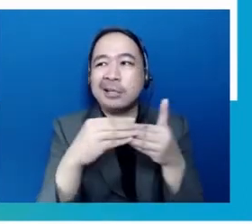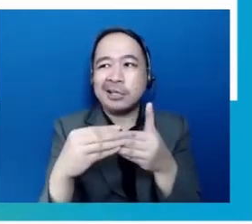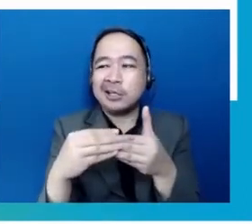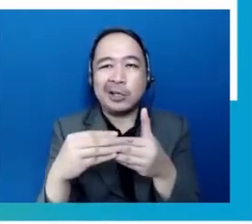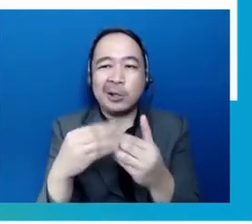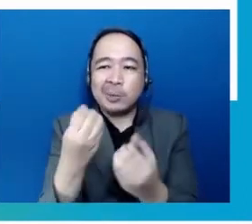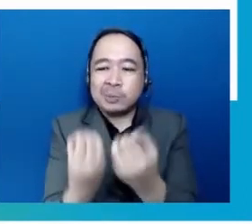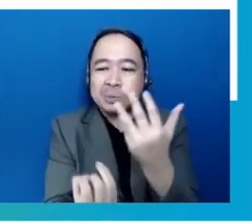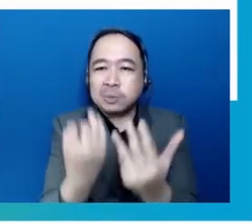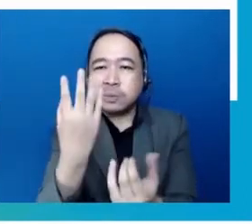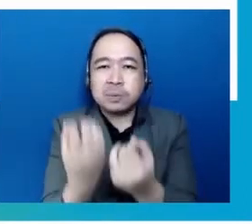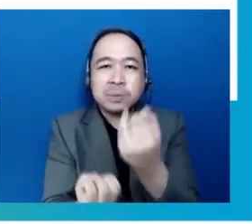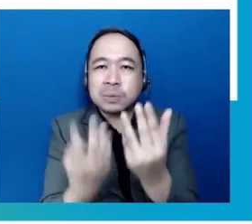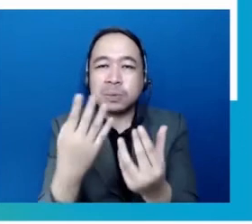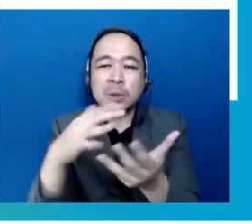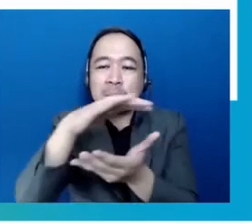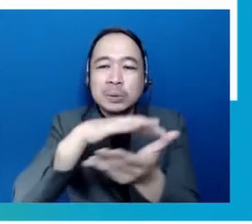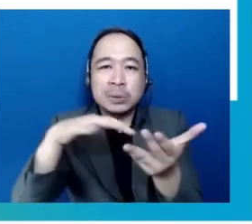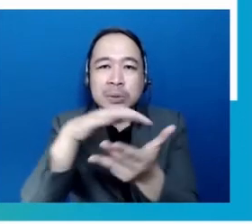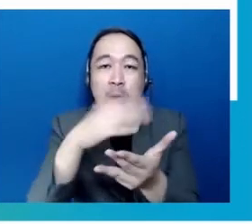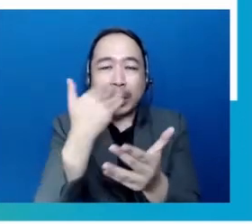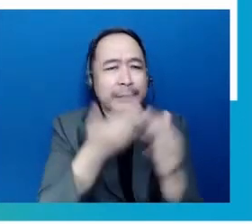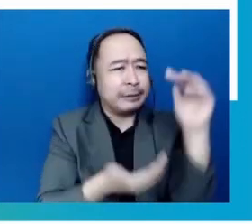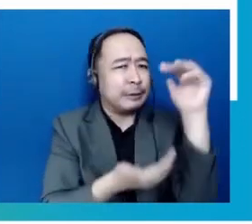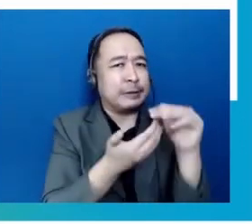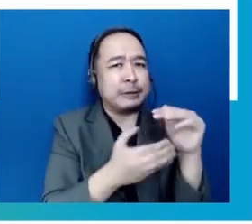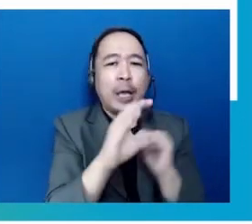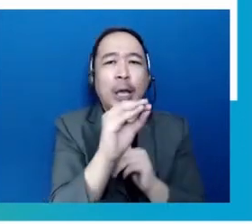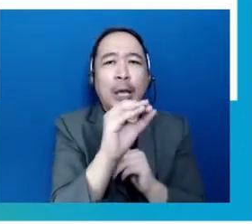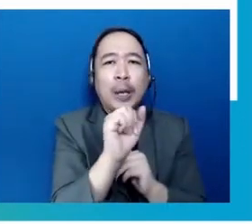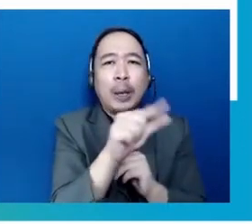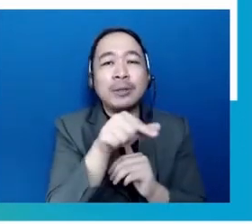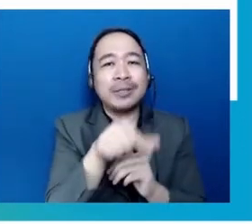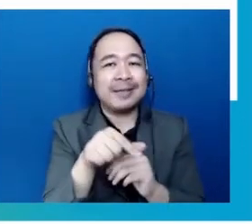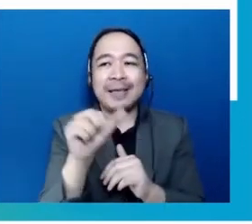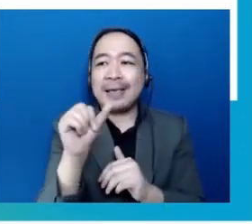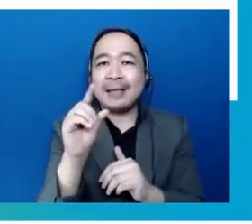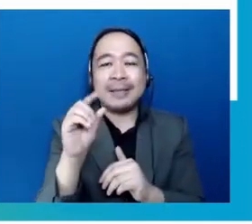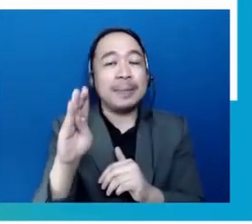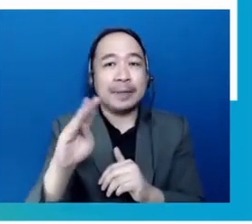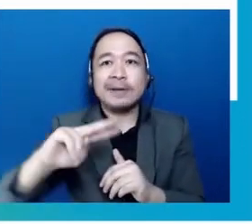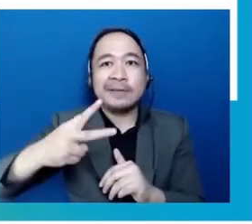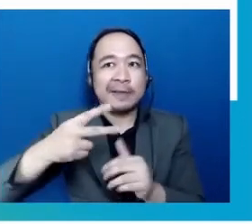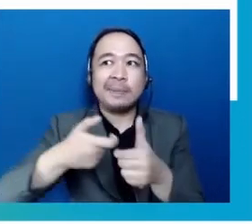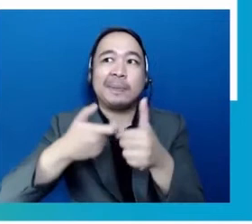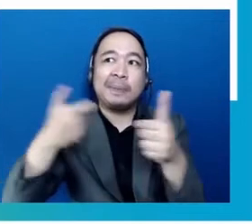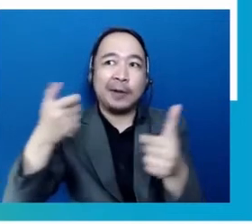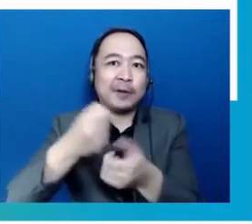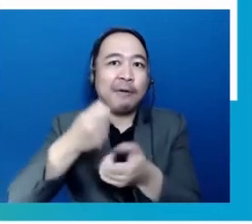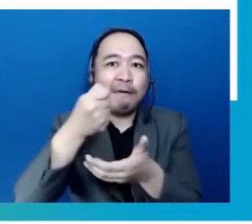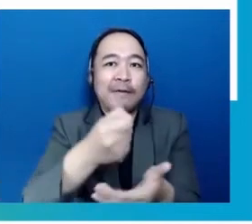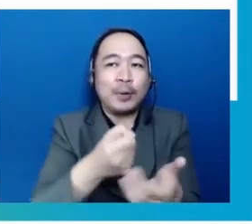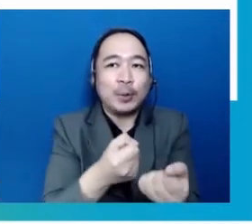coal emissions are declining, ADB continue to be the second largest gas financier with the support of the